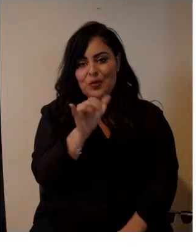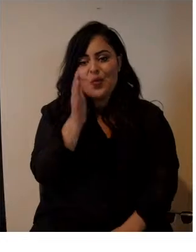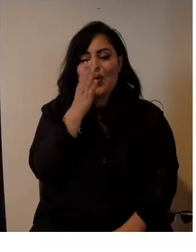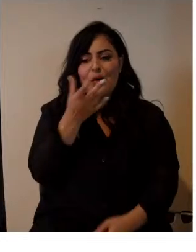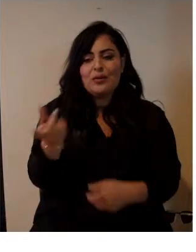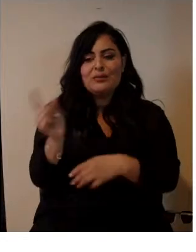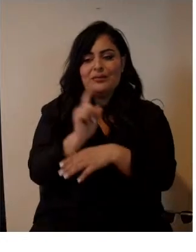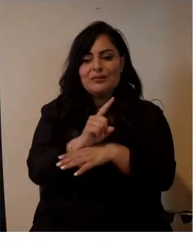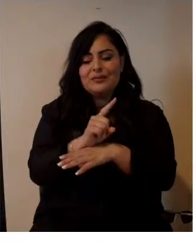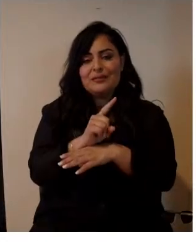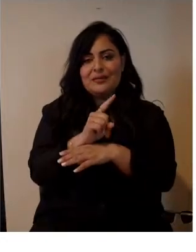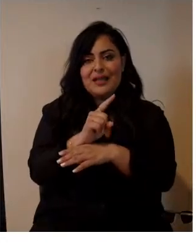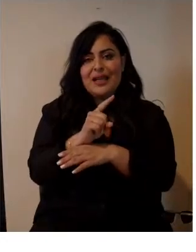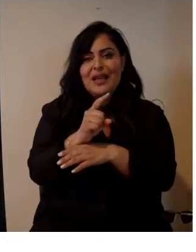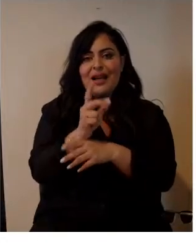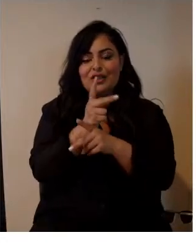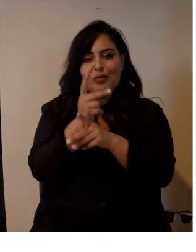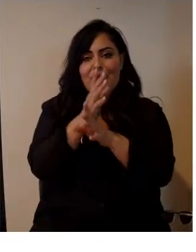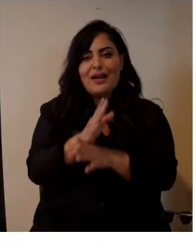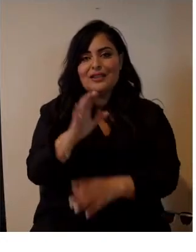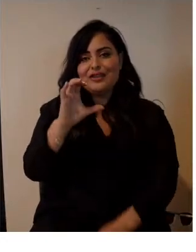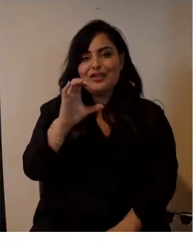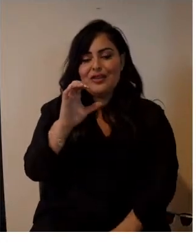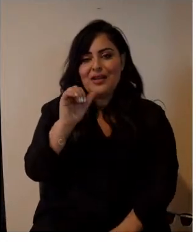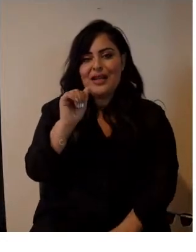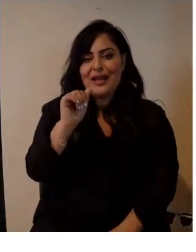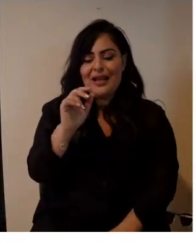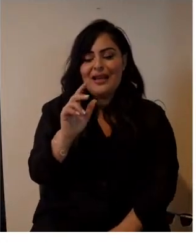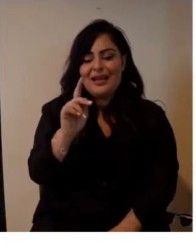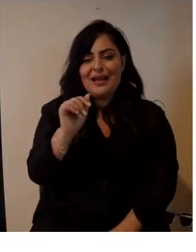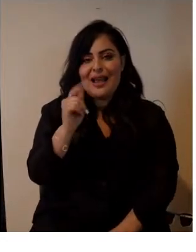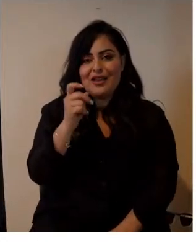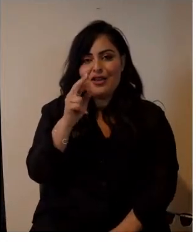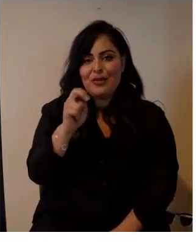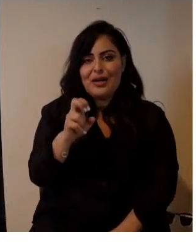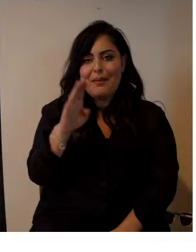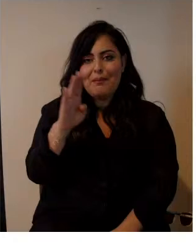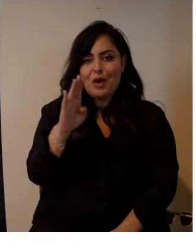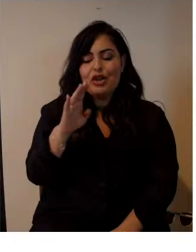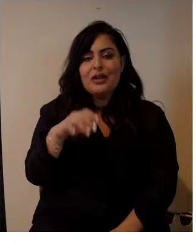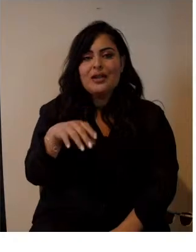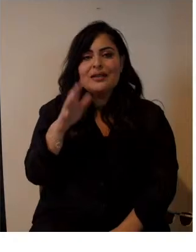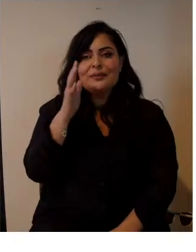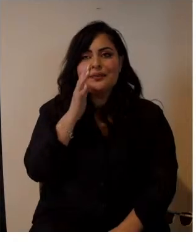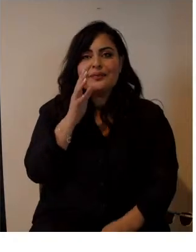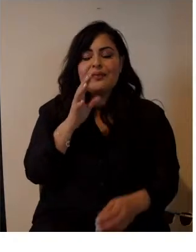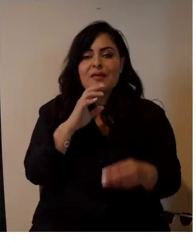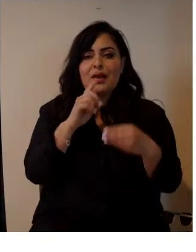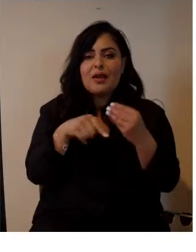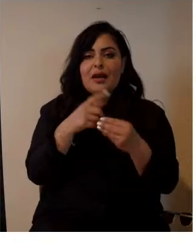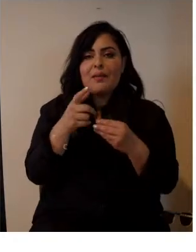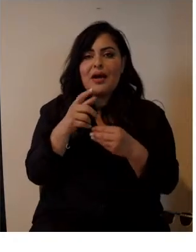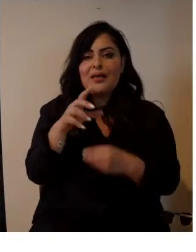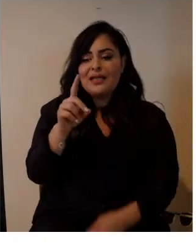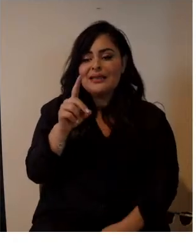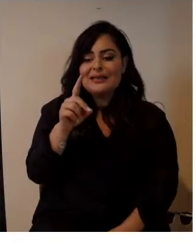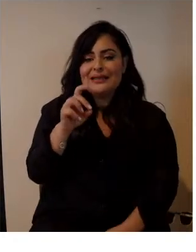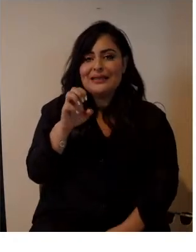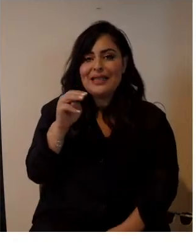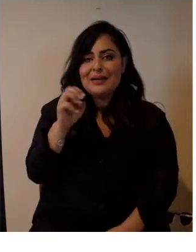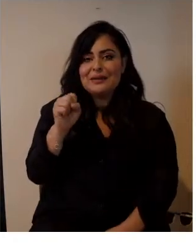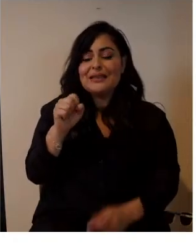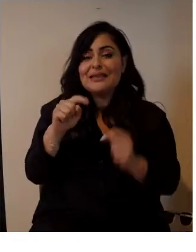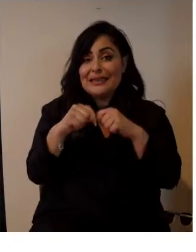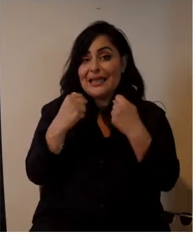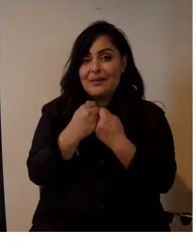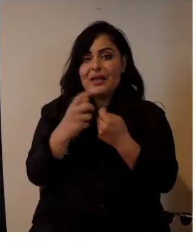of Supervisor, Catherine Barger, to answer that. But I want to clarify, I answered one of the questions regarding the DIMS team. DIMS is our disaster assessment